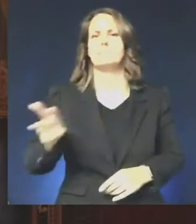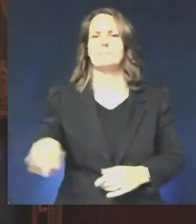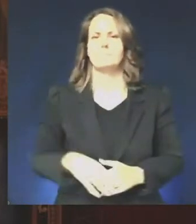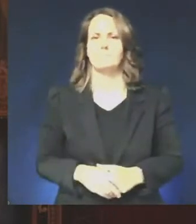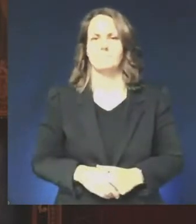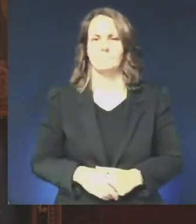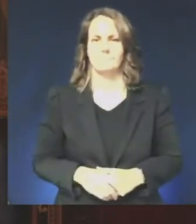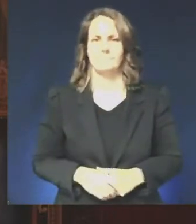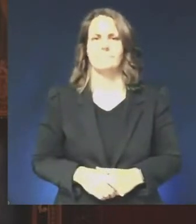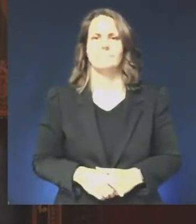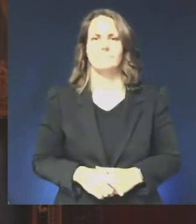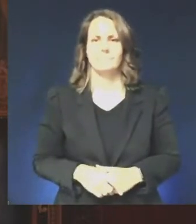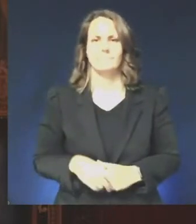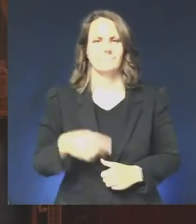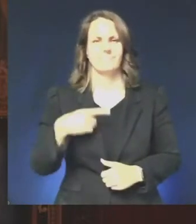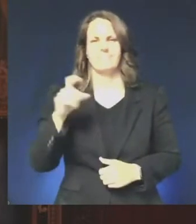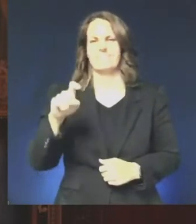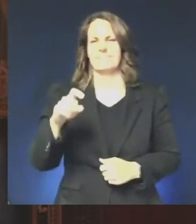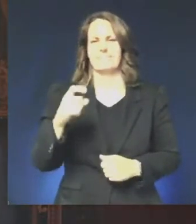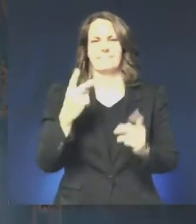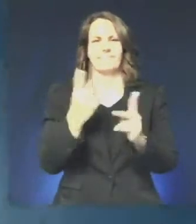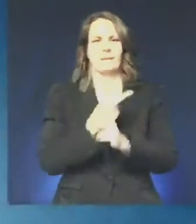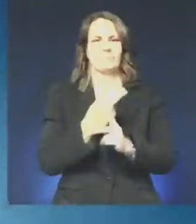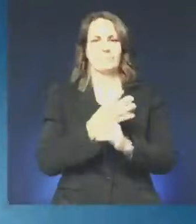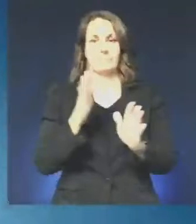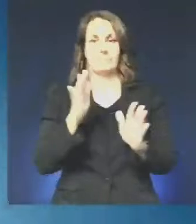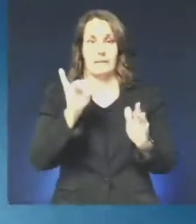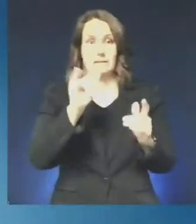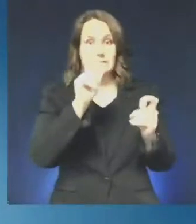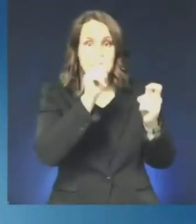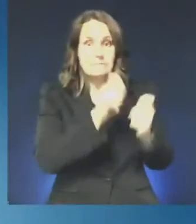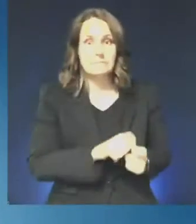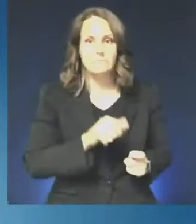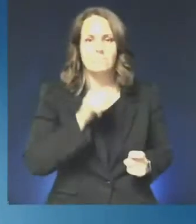numbers handy for you. Thank you, Caroline. Now